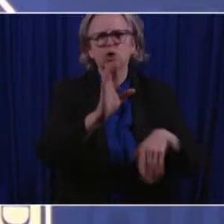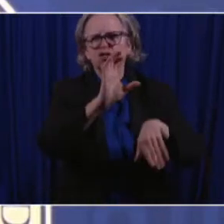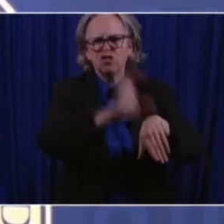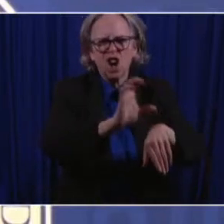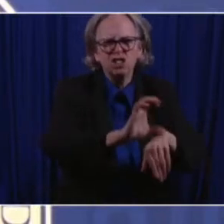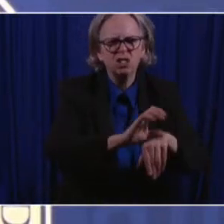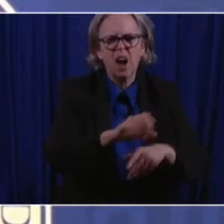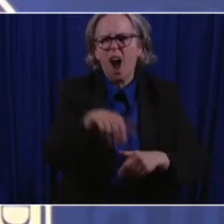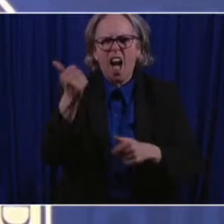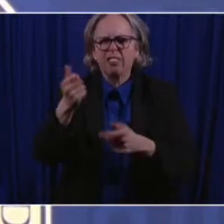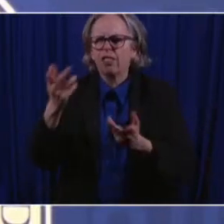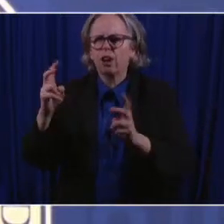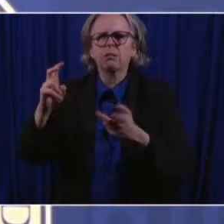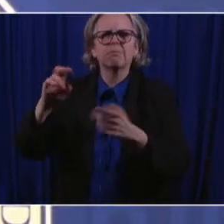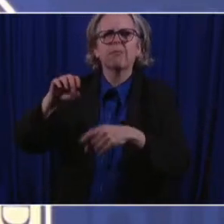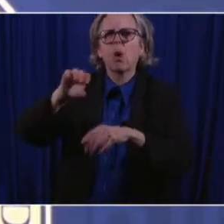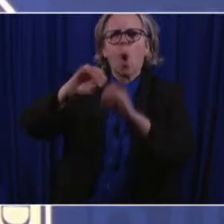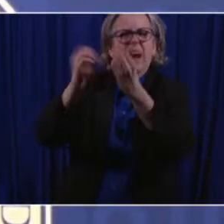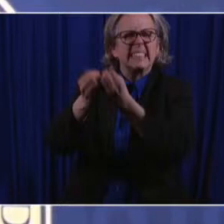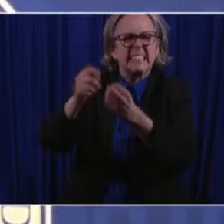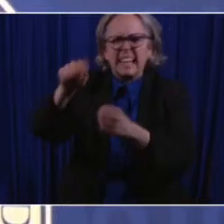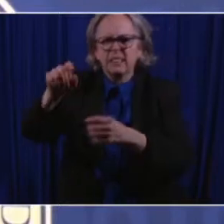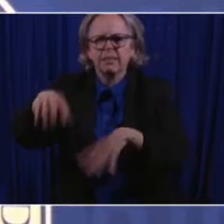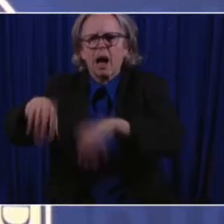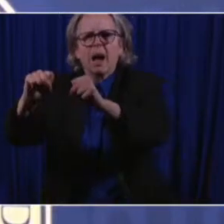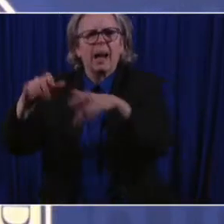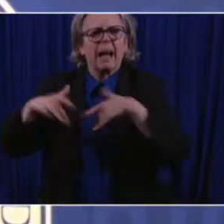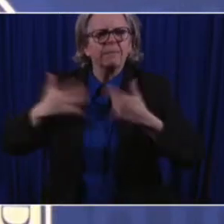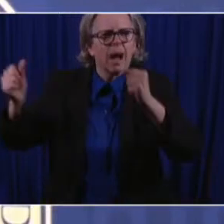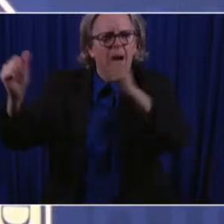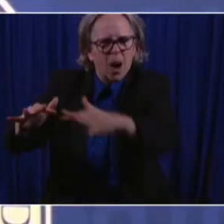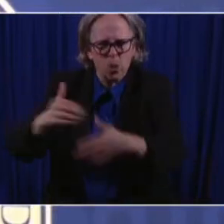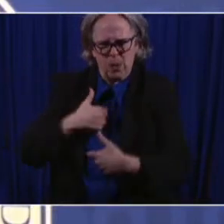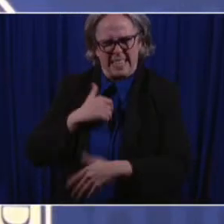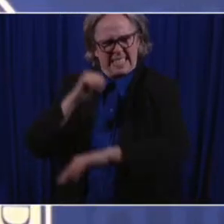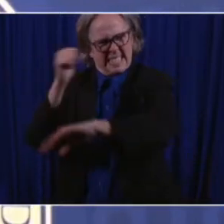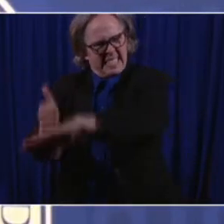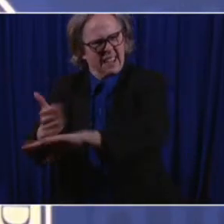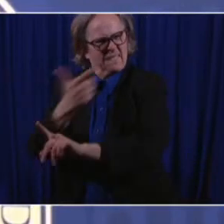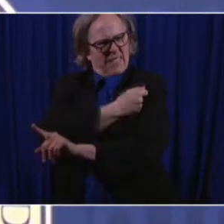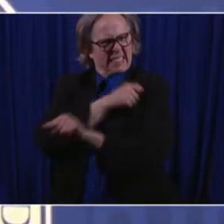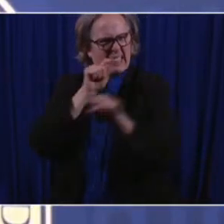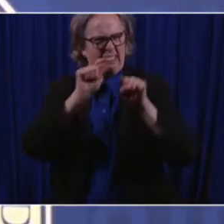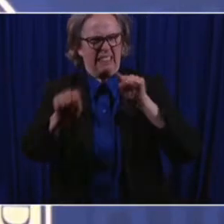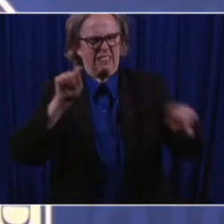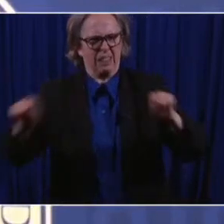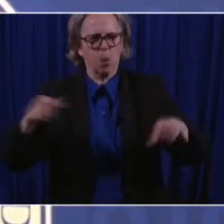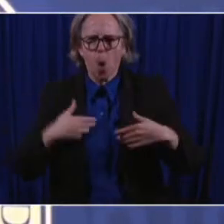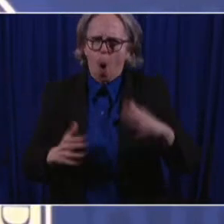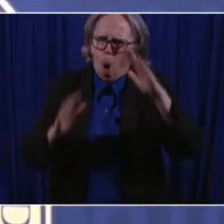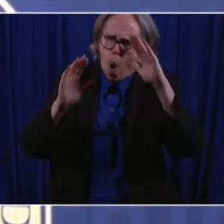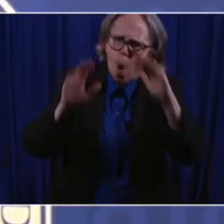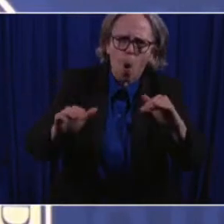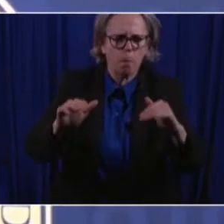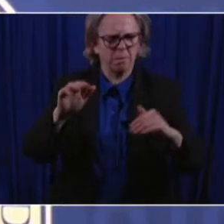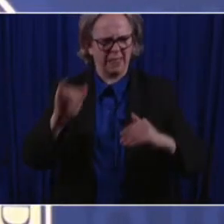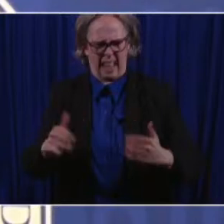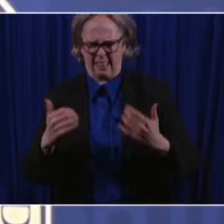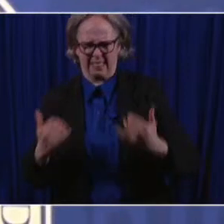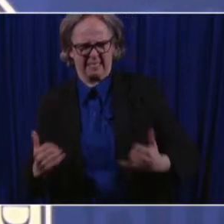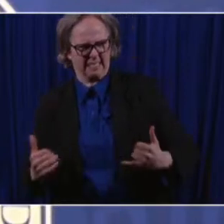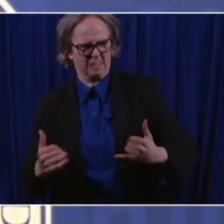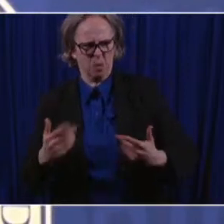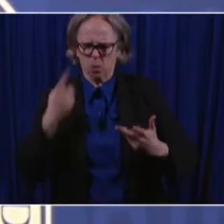that. Locally, at our health department, we have not opened the doors to vaccinations, but now we're going to be taking walk-ins Monday